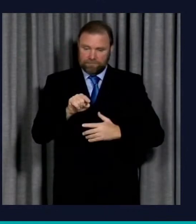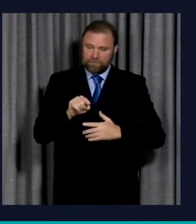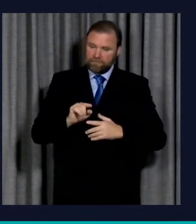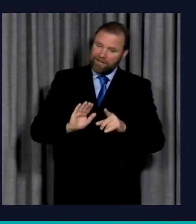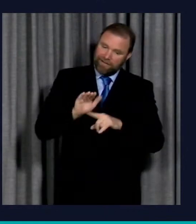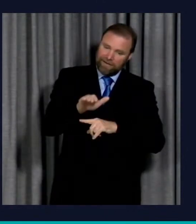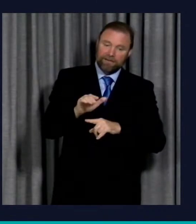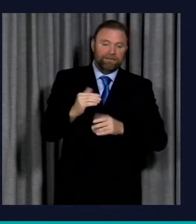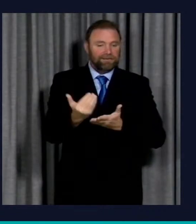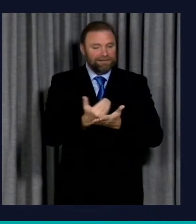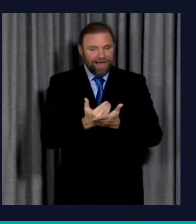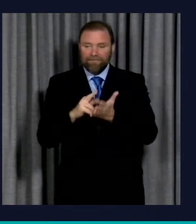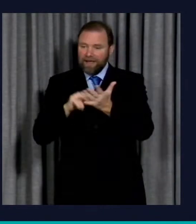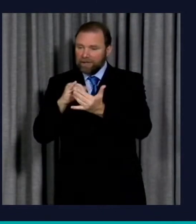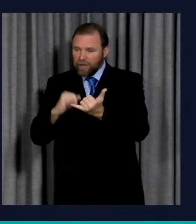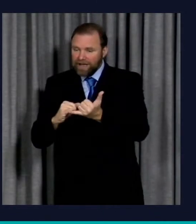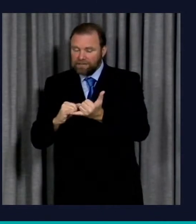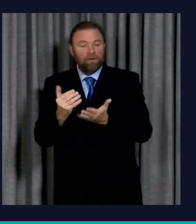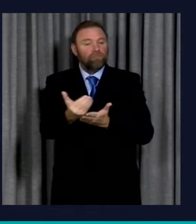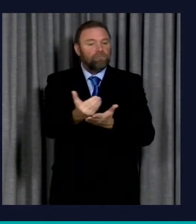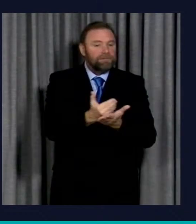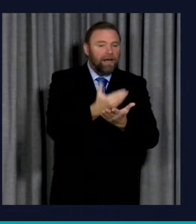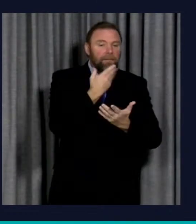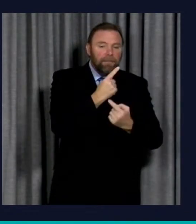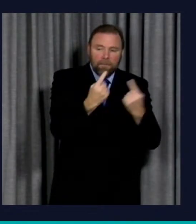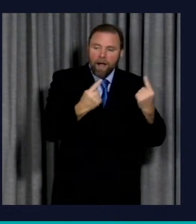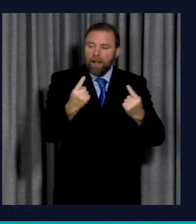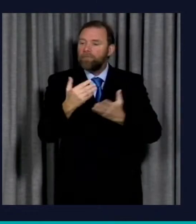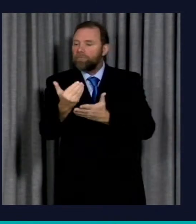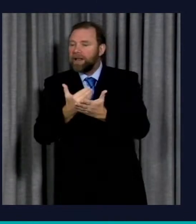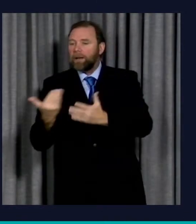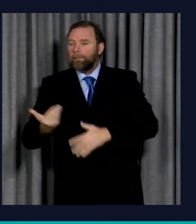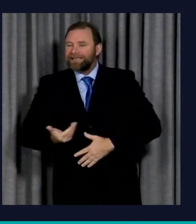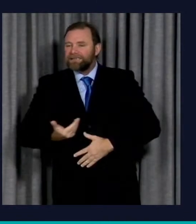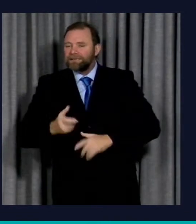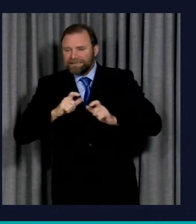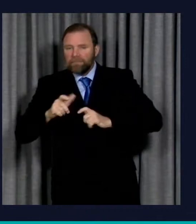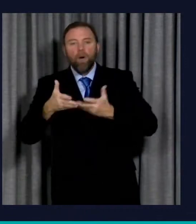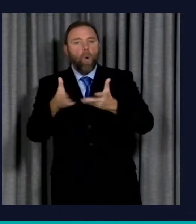keep businesses open. I think we've all broadly seen the